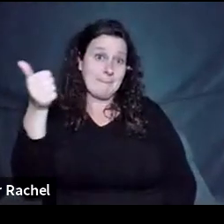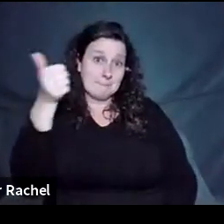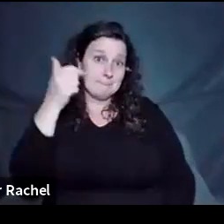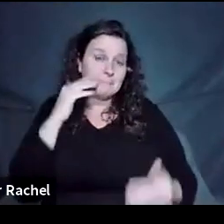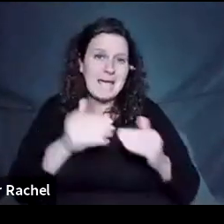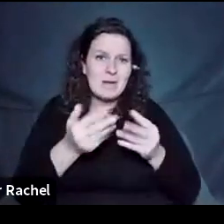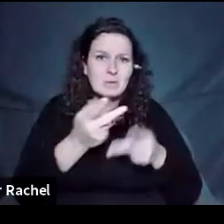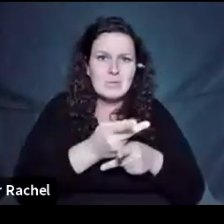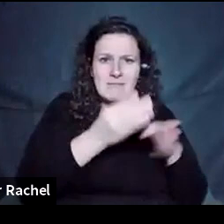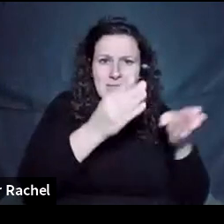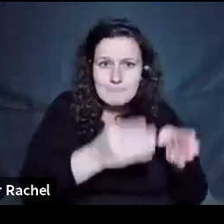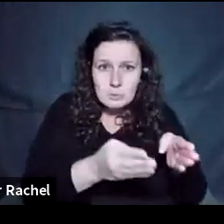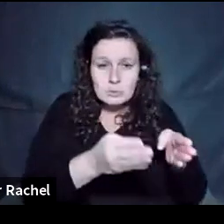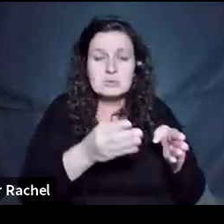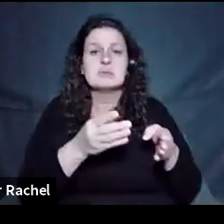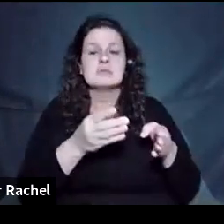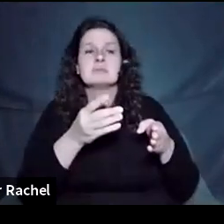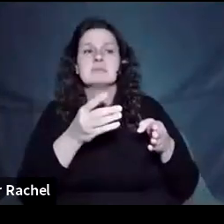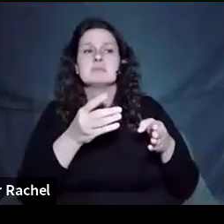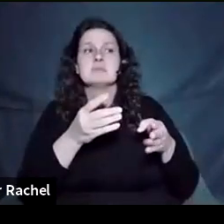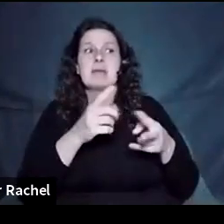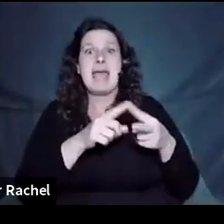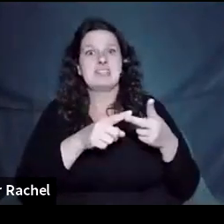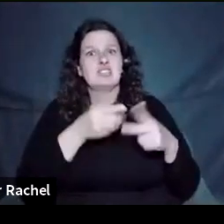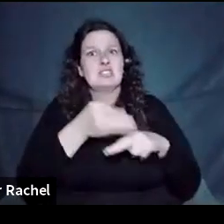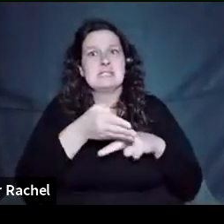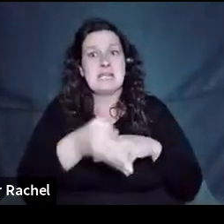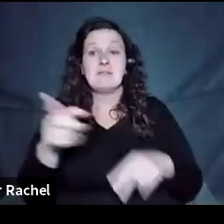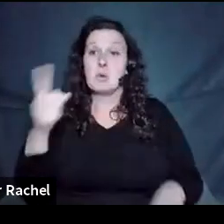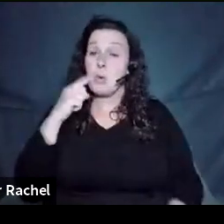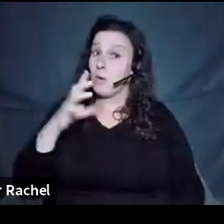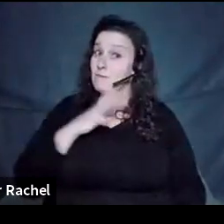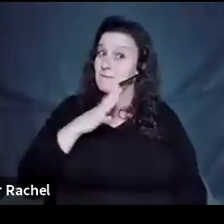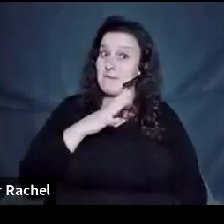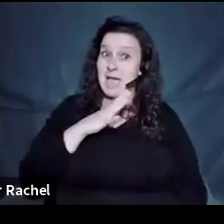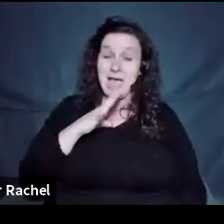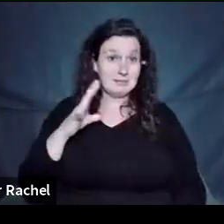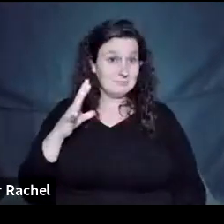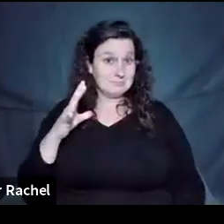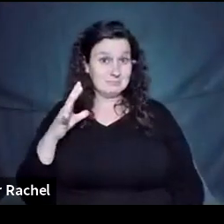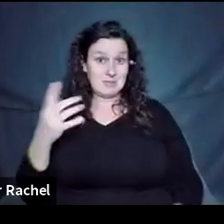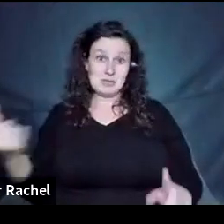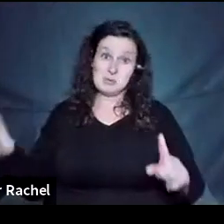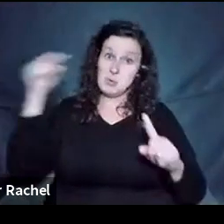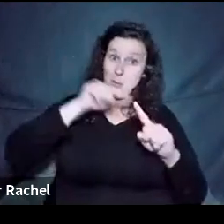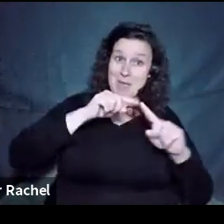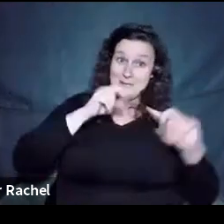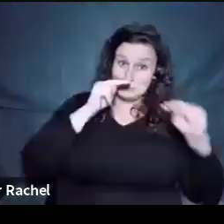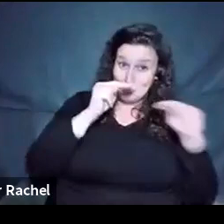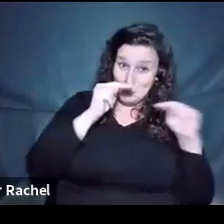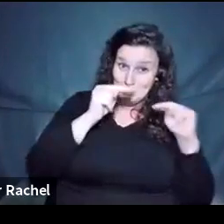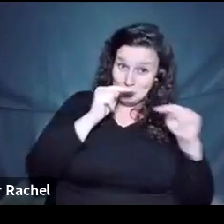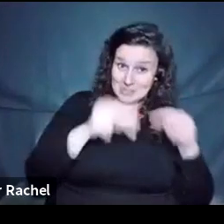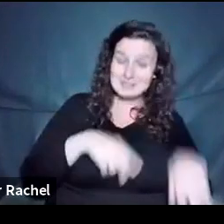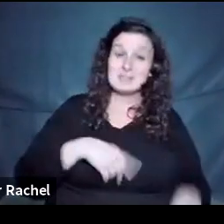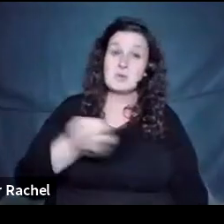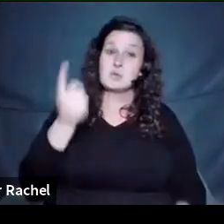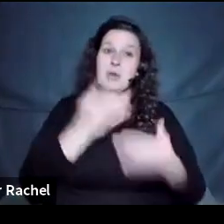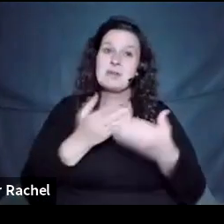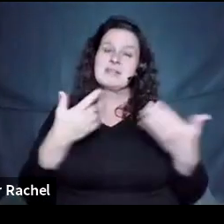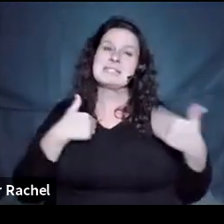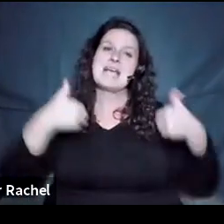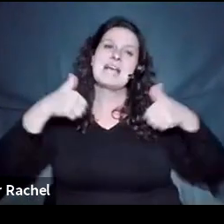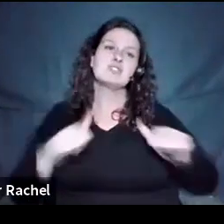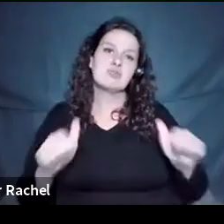and just afterwards? Well, let's go a little full circle here. Negotiation, and it's one of the things I actually try